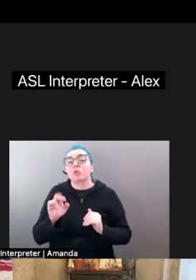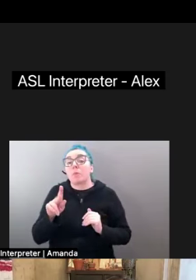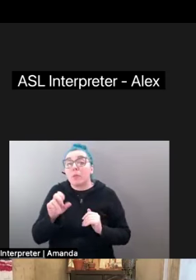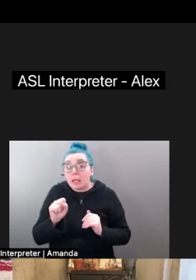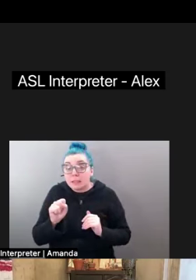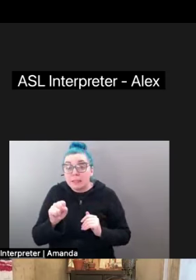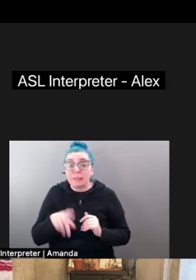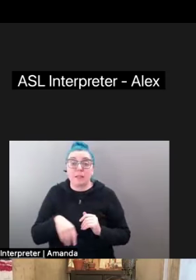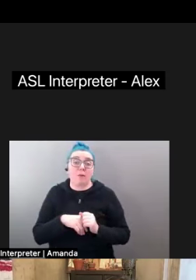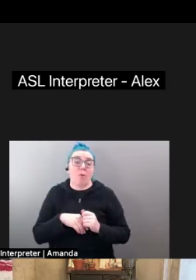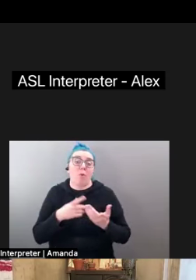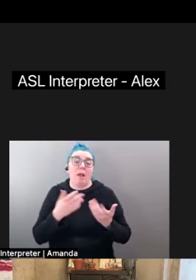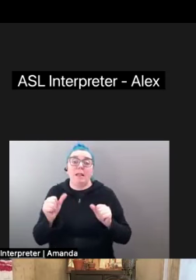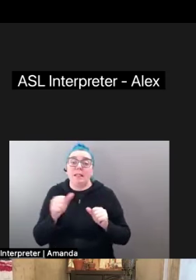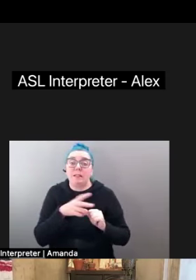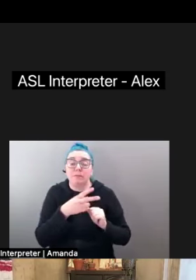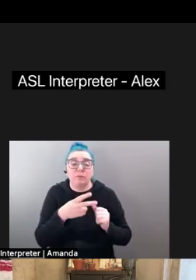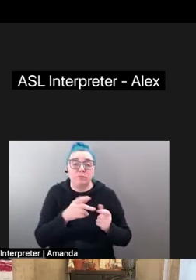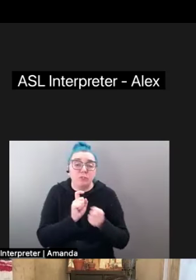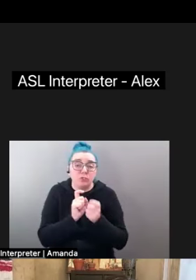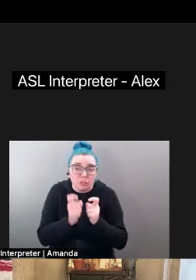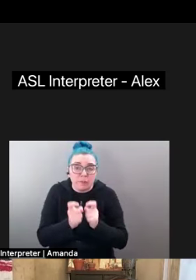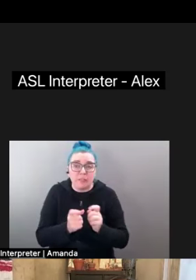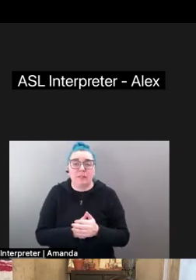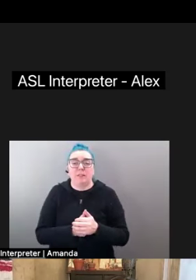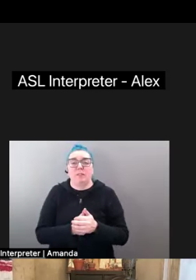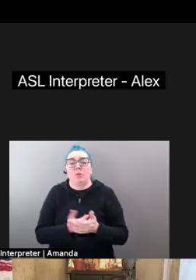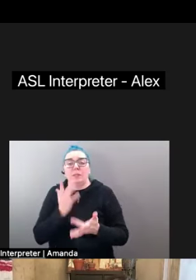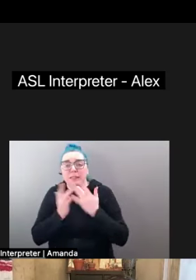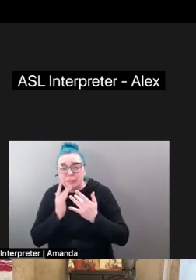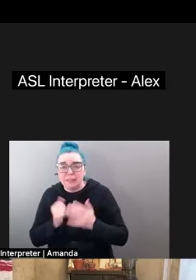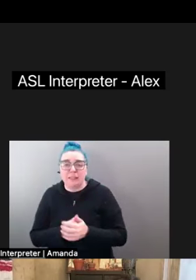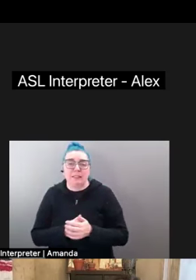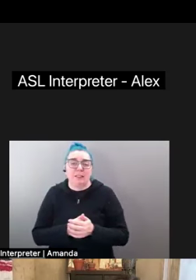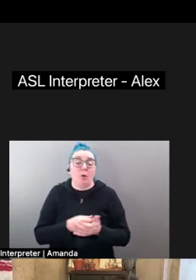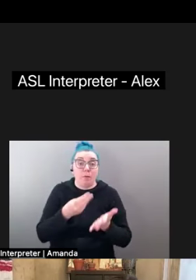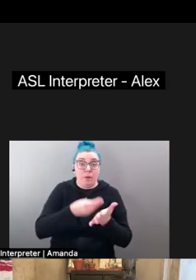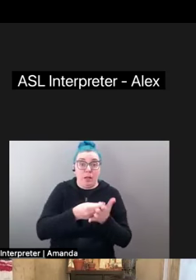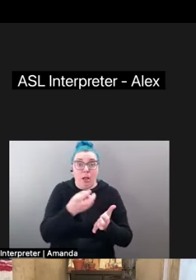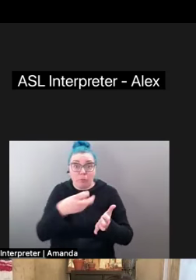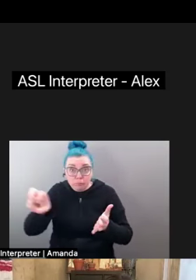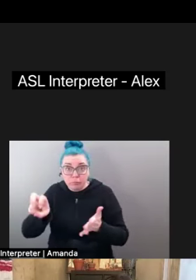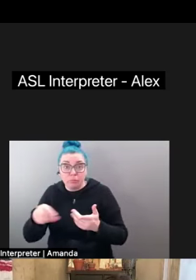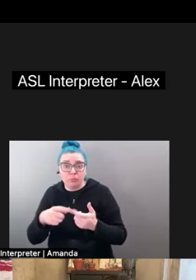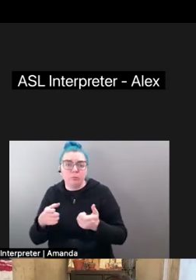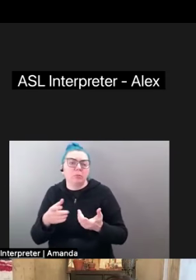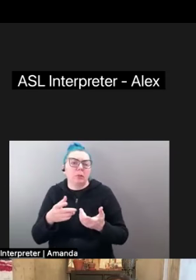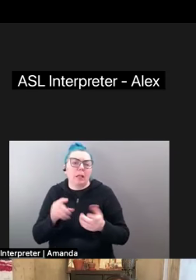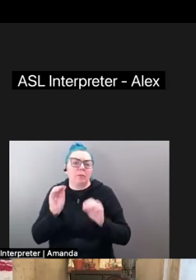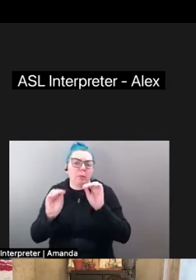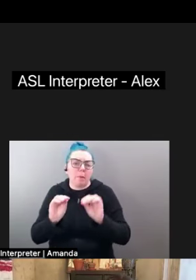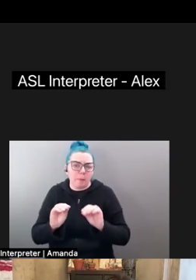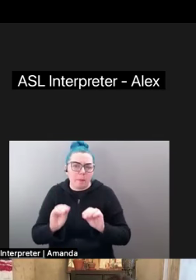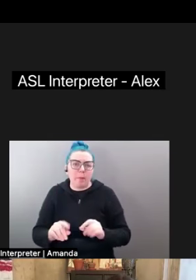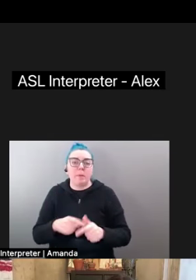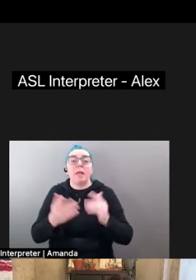there. And then the statement of financial position is only for your 2024 to 2025 year based